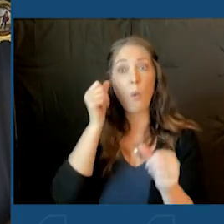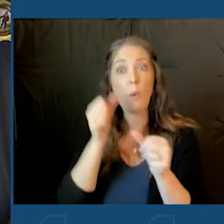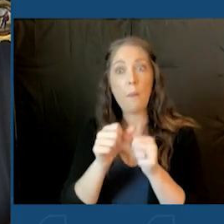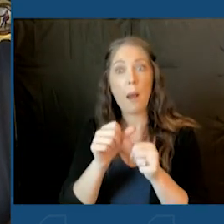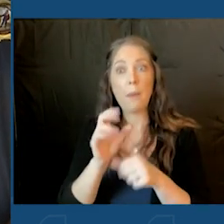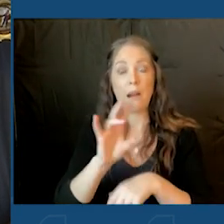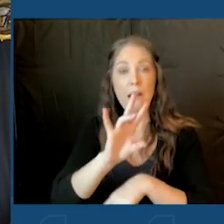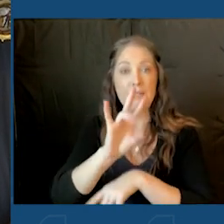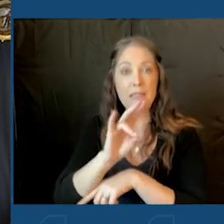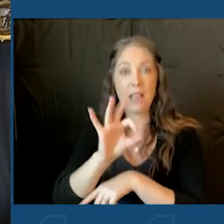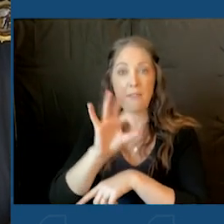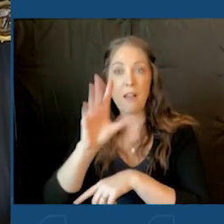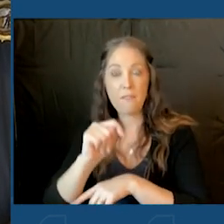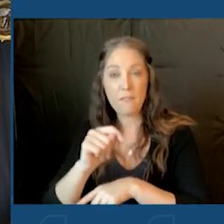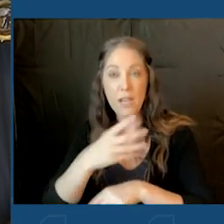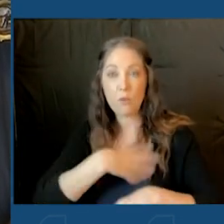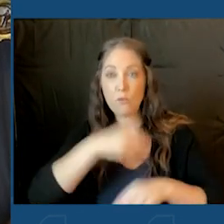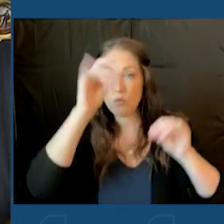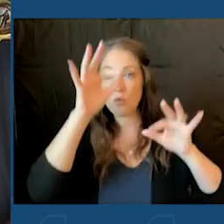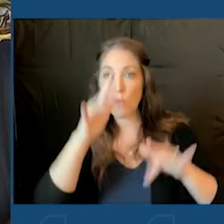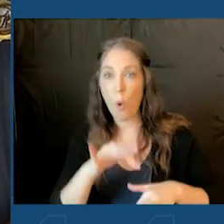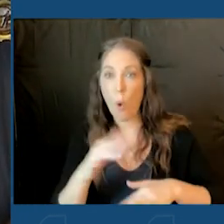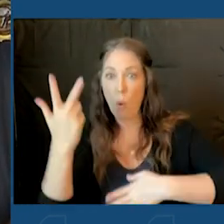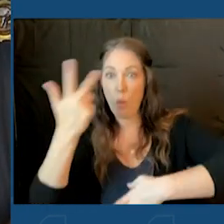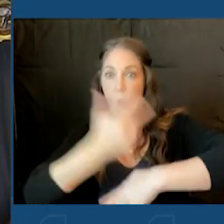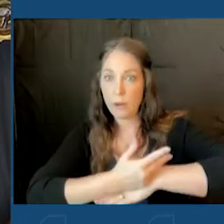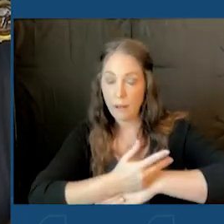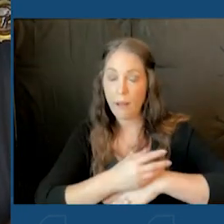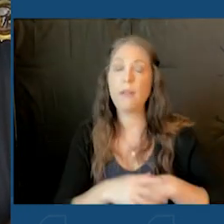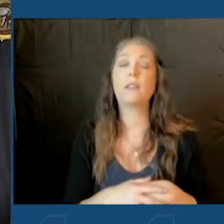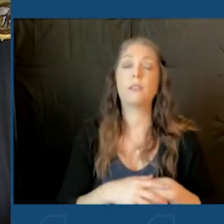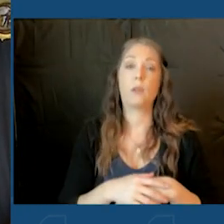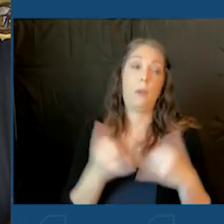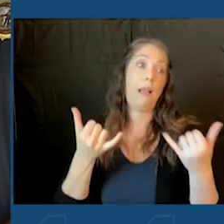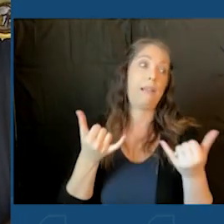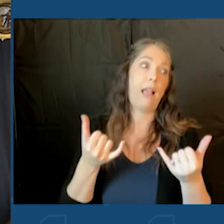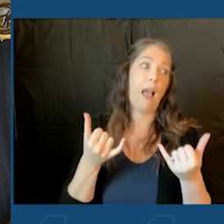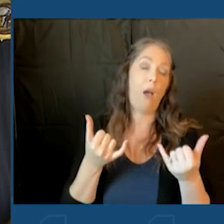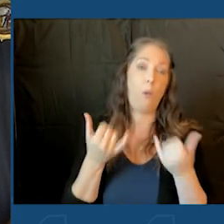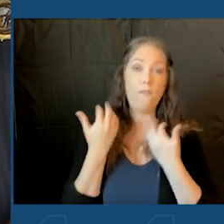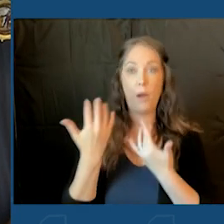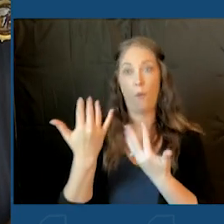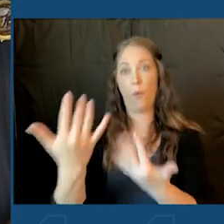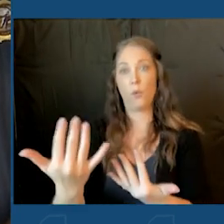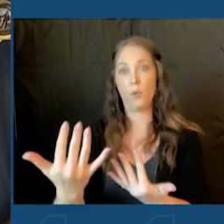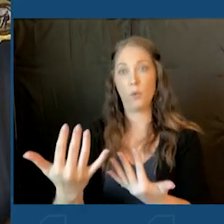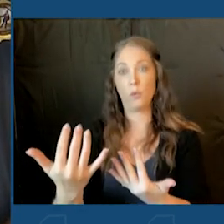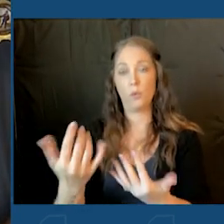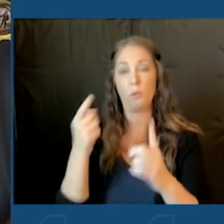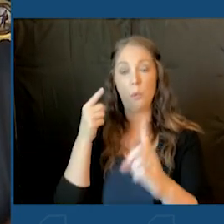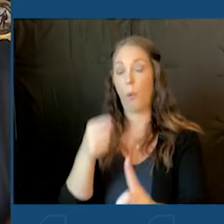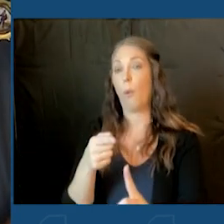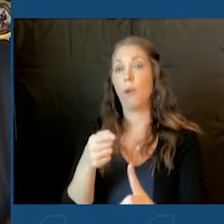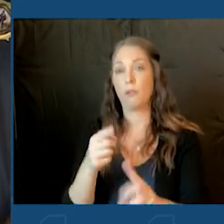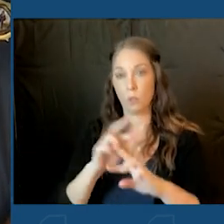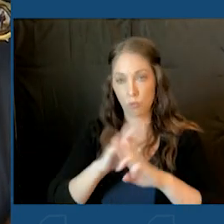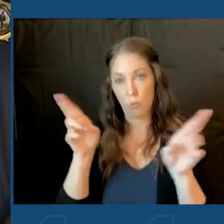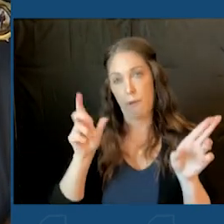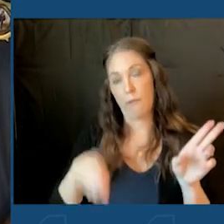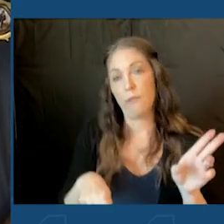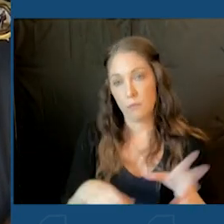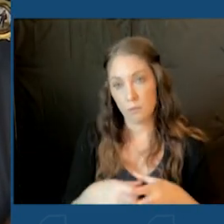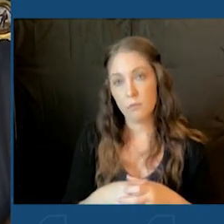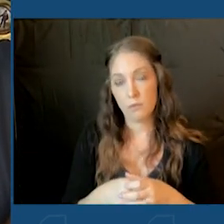I had to deal with that. And of course, today it's wildfires. So the point is we have to be ready. We have to expect